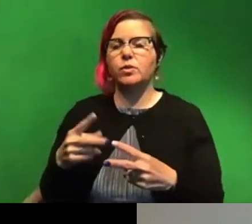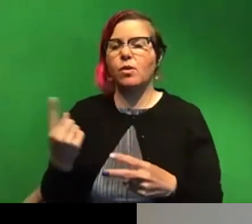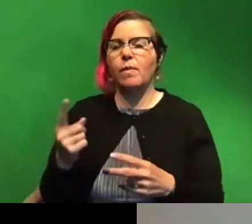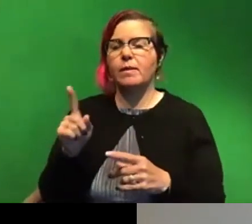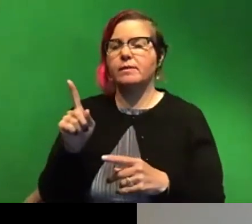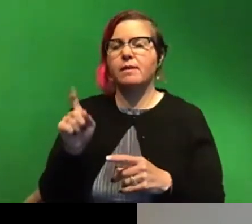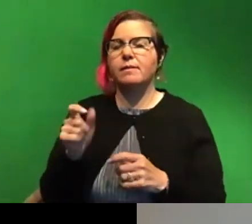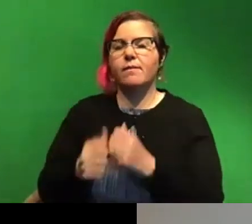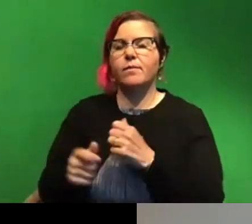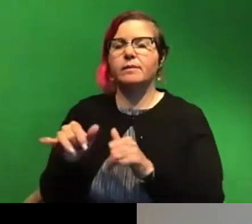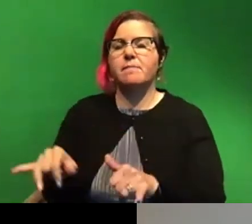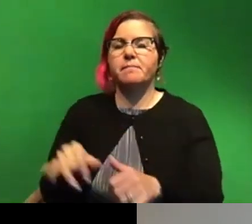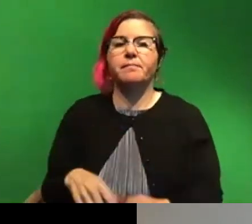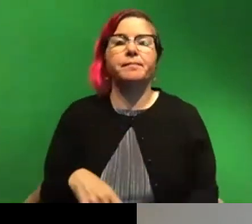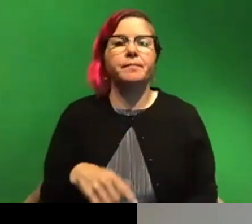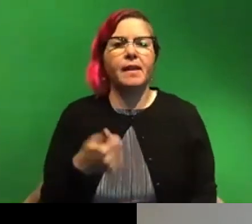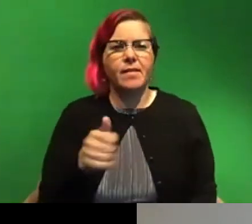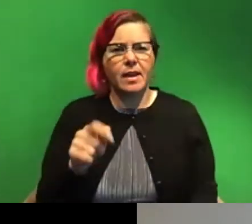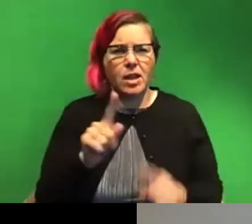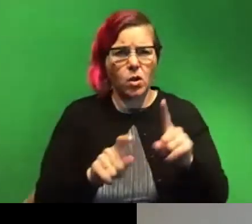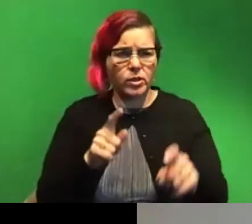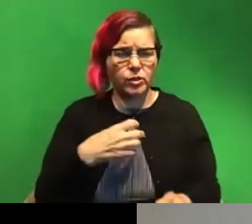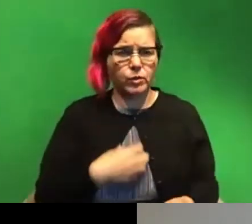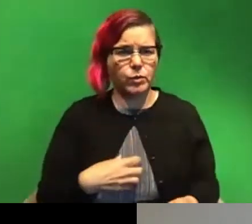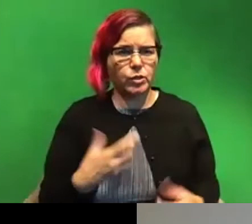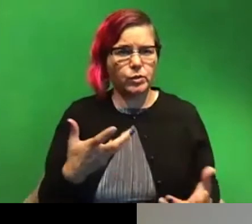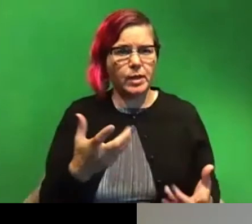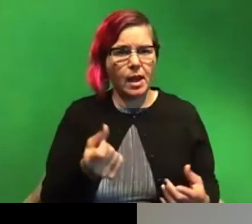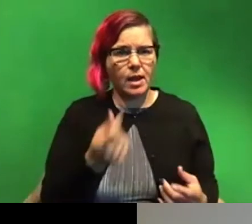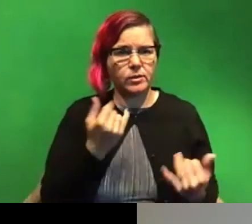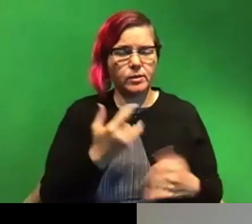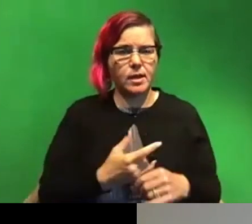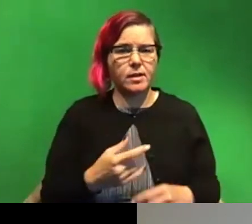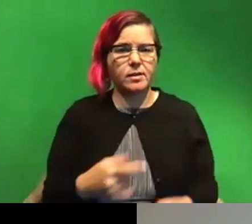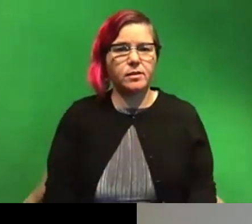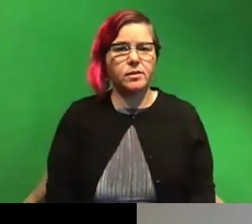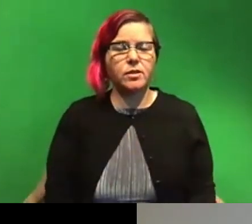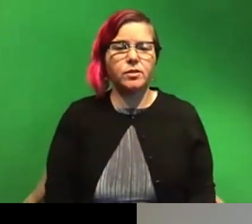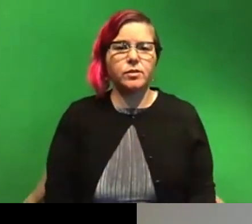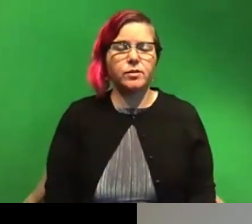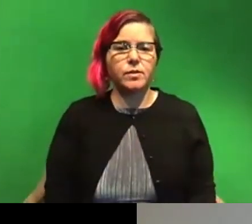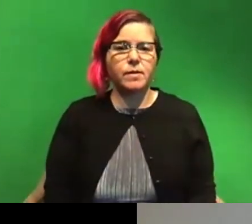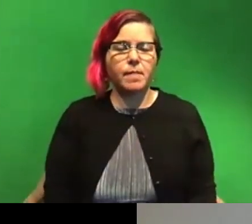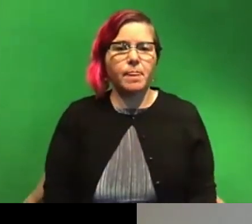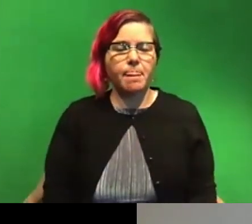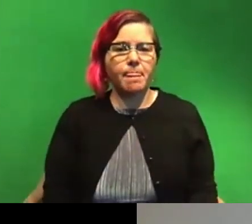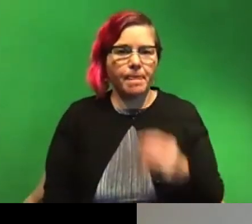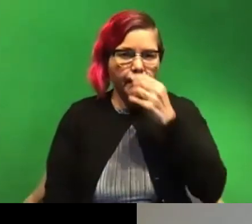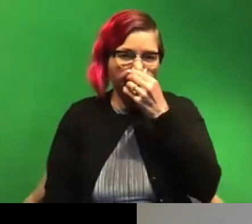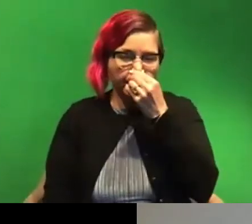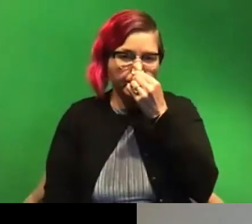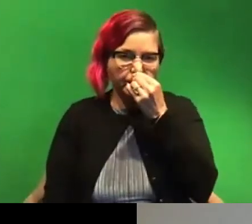same question of. Okay. Are there any questions that you wish that we had asked you today that you'd like to fill us in on?